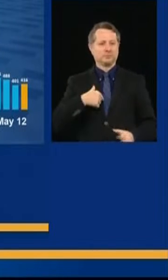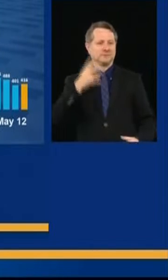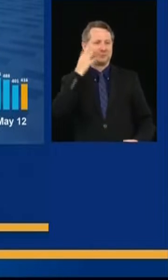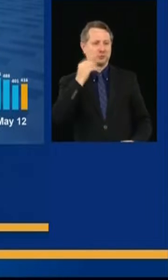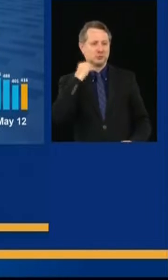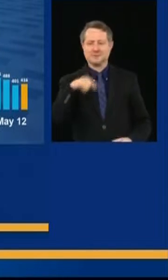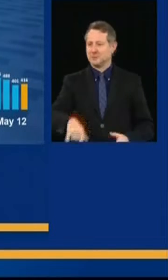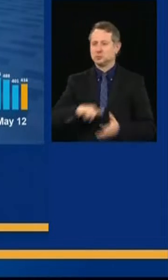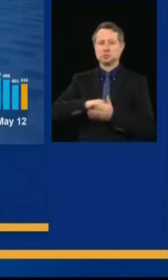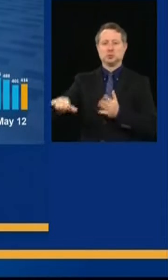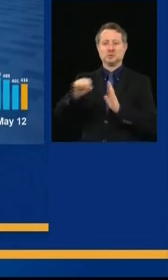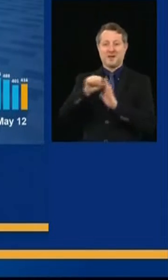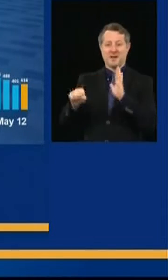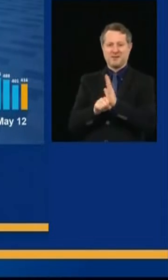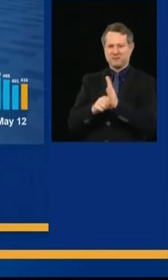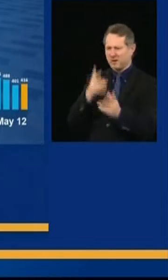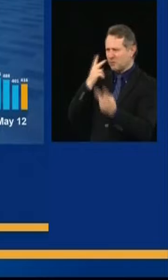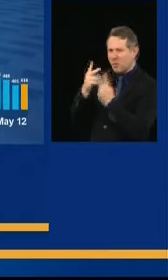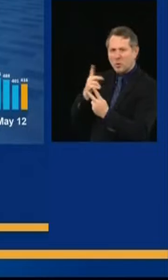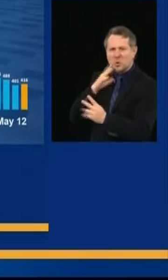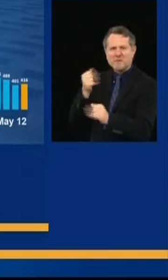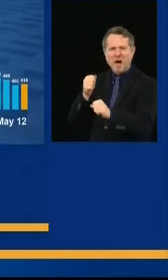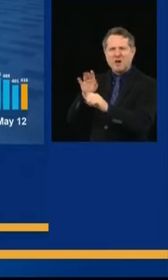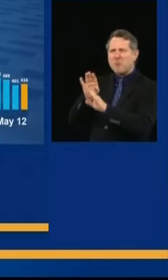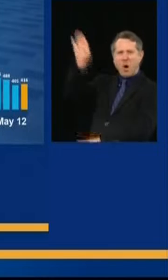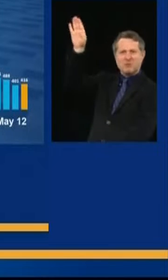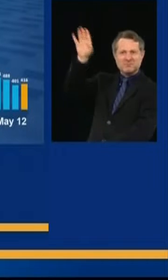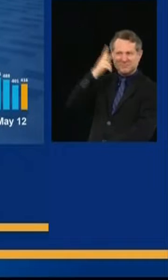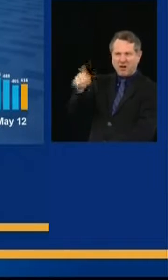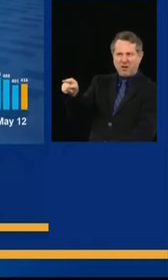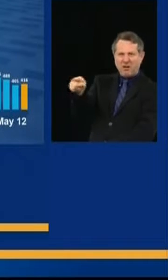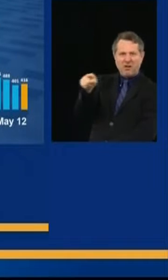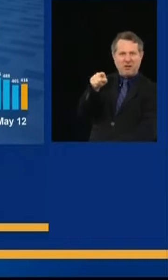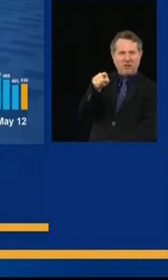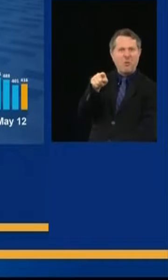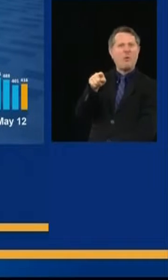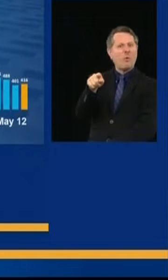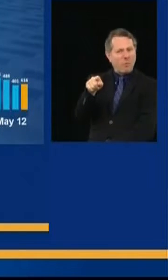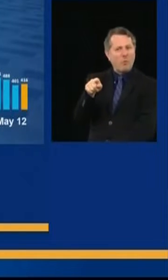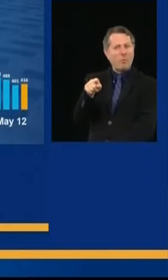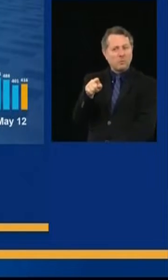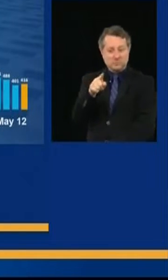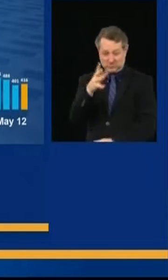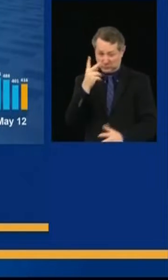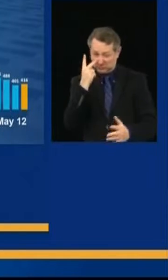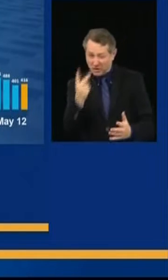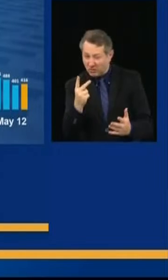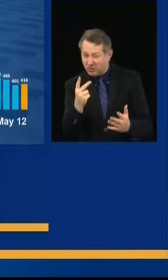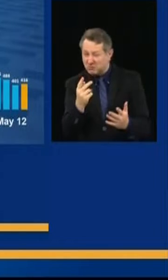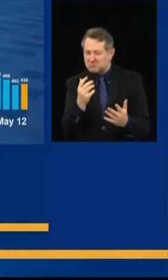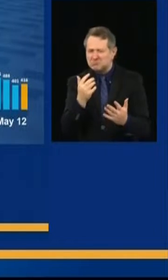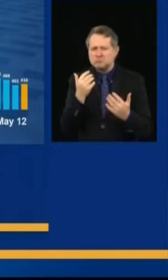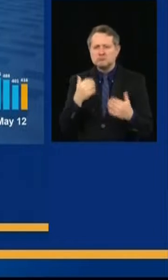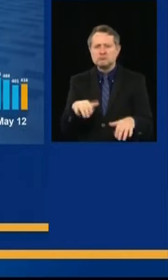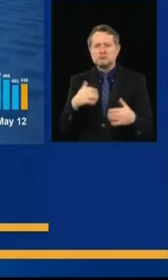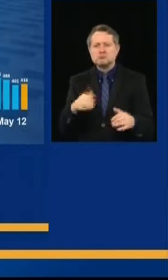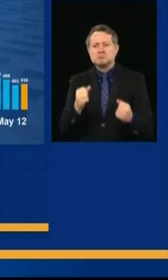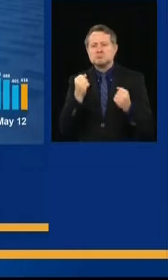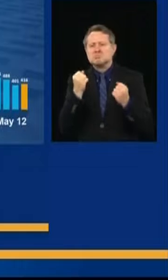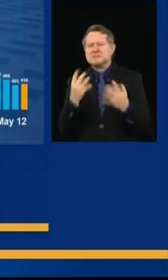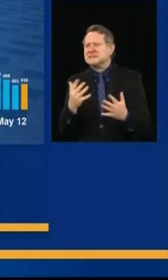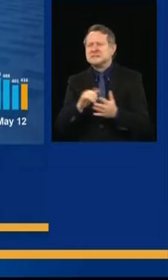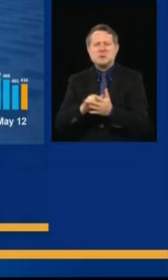it went up and how many days of super effort by New Yorkers it